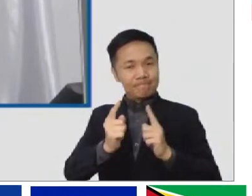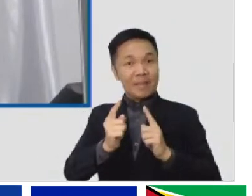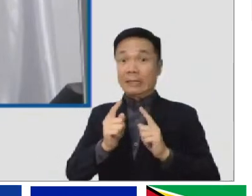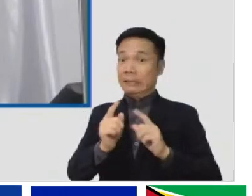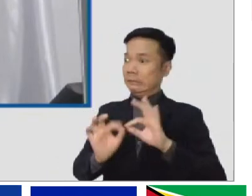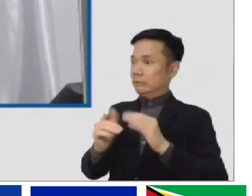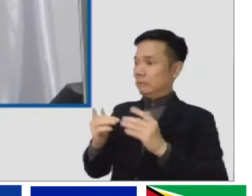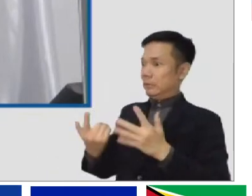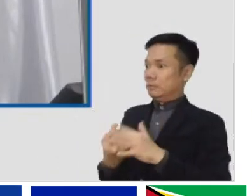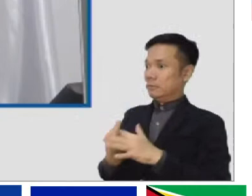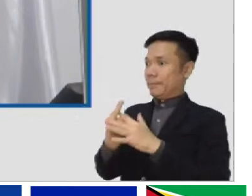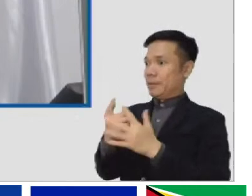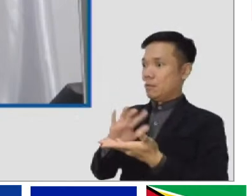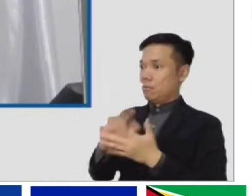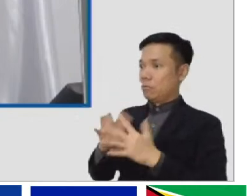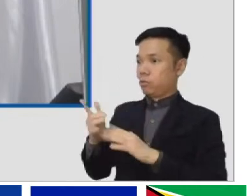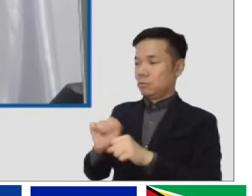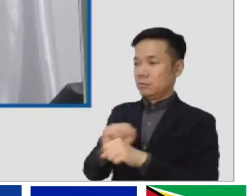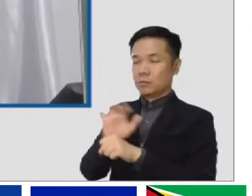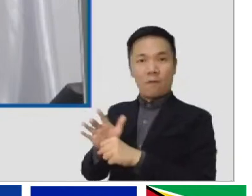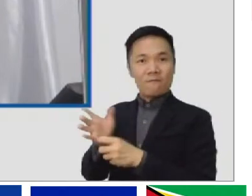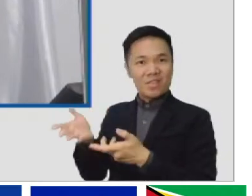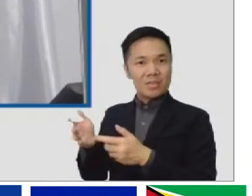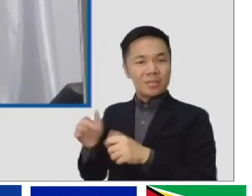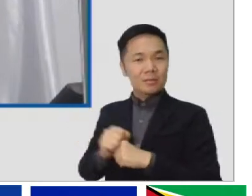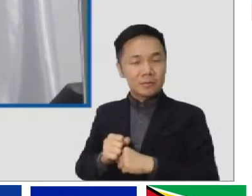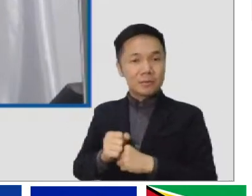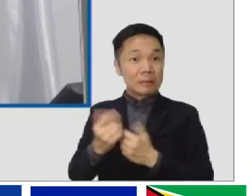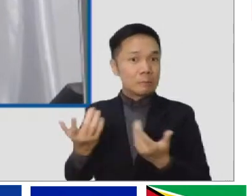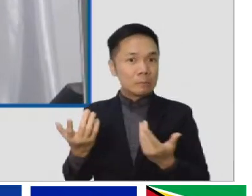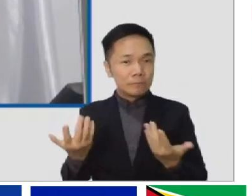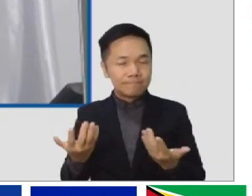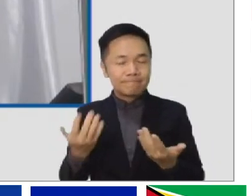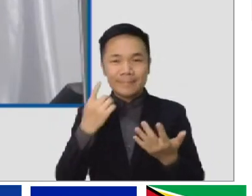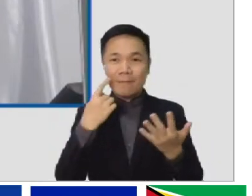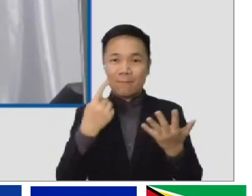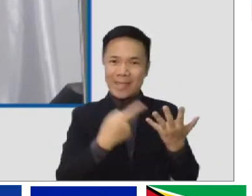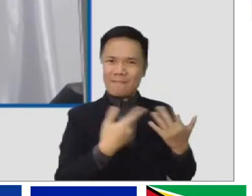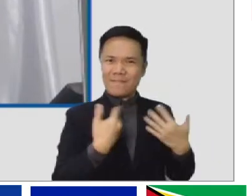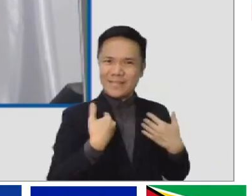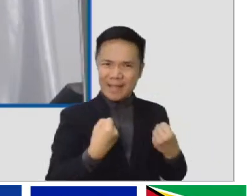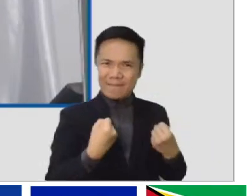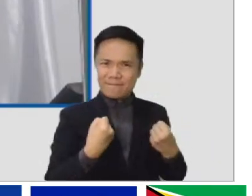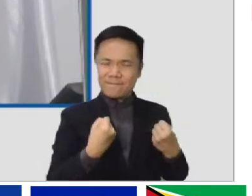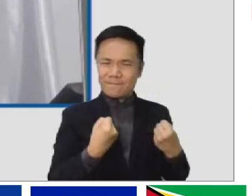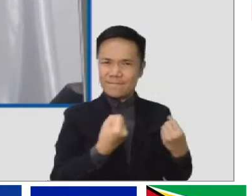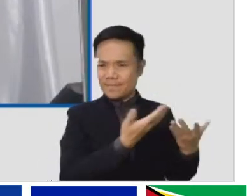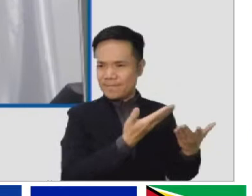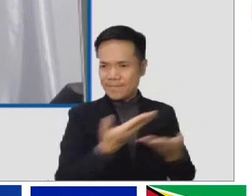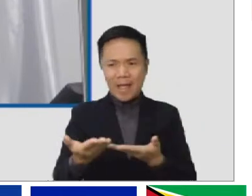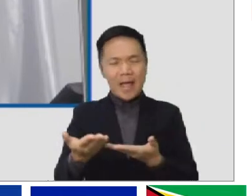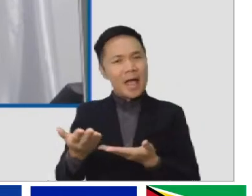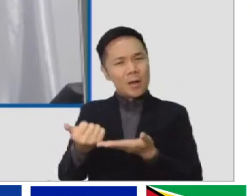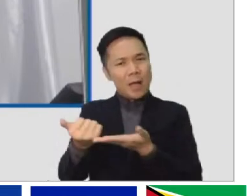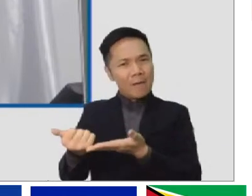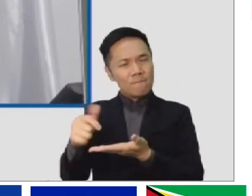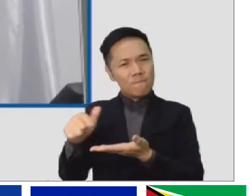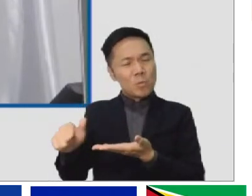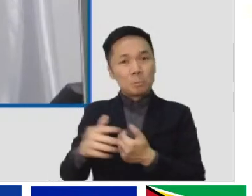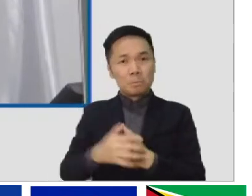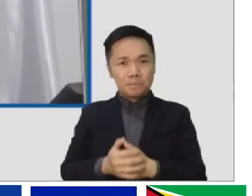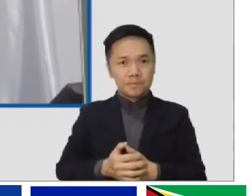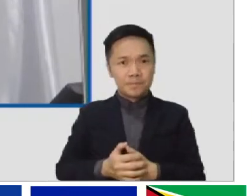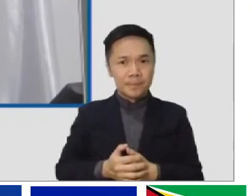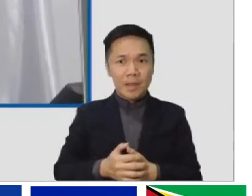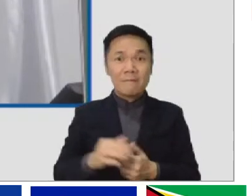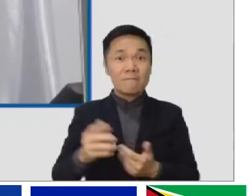health care provisions as well for us to be able to provide assistance in the border areas. We have